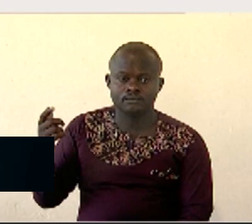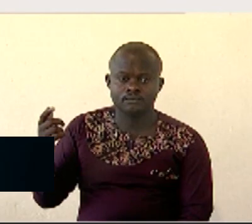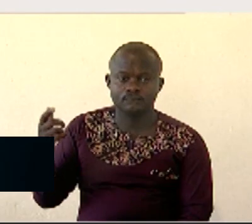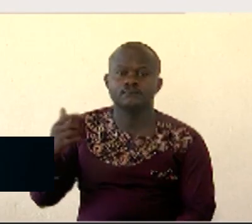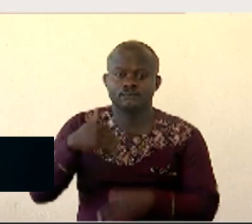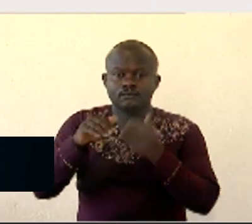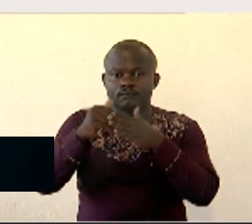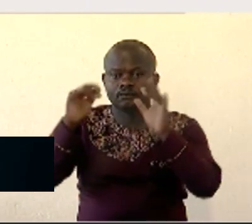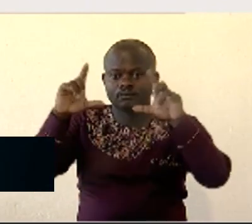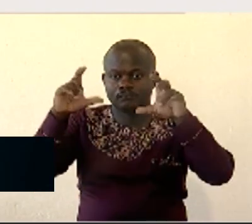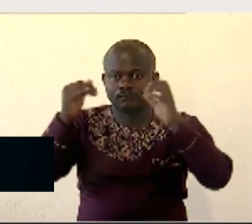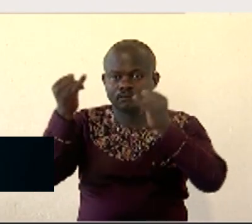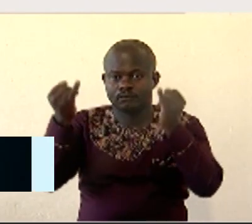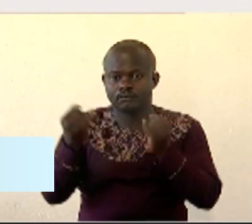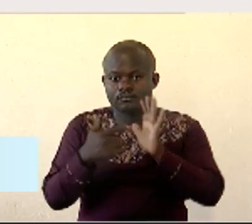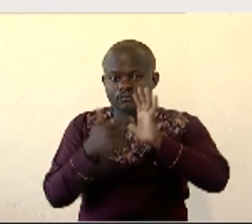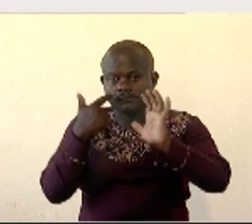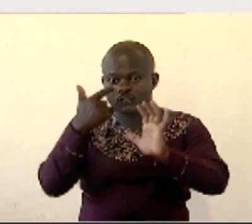have a diagram. Let's go through